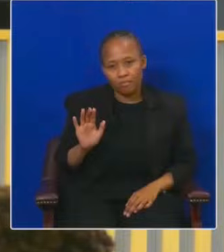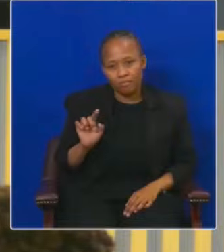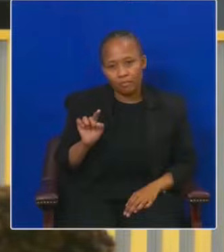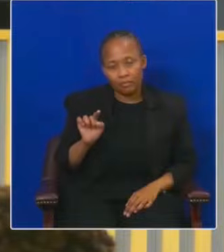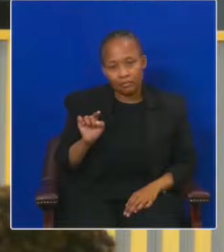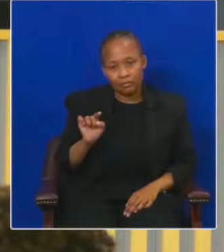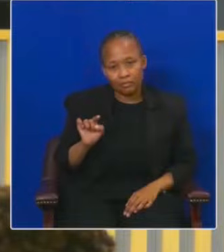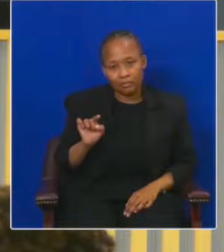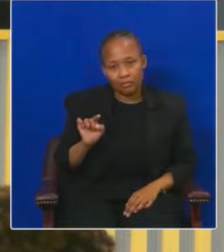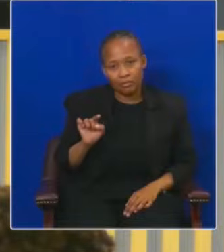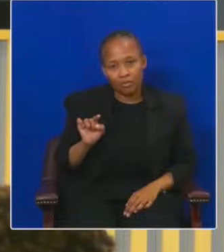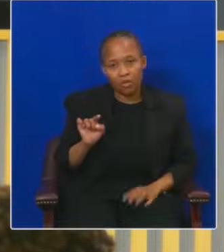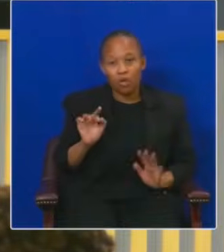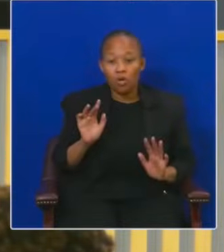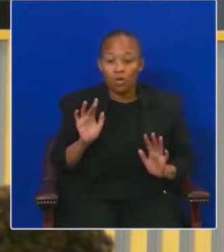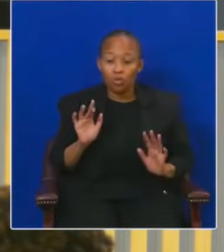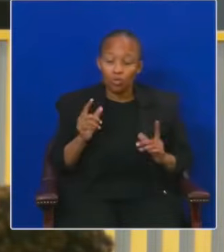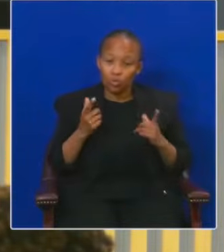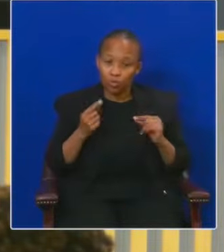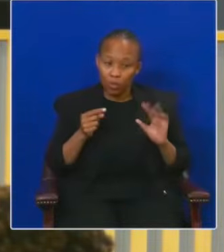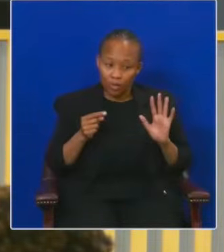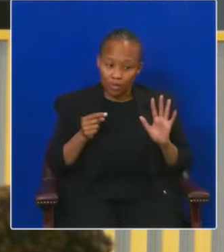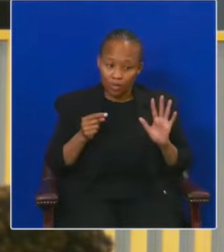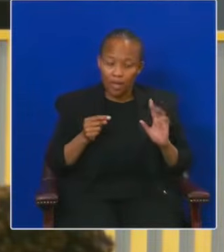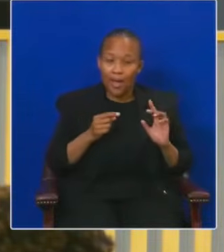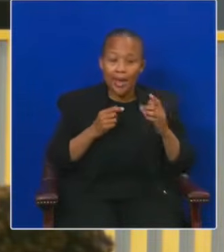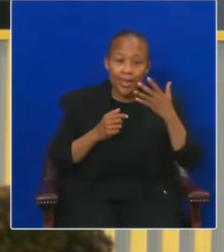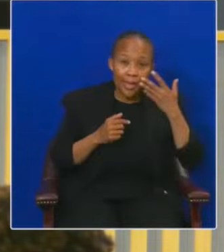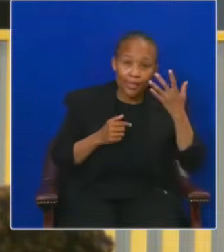Lieutenant General Sibia.